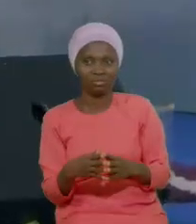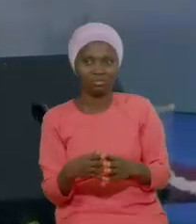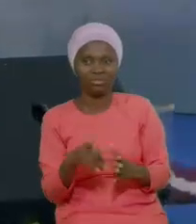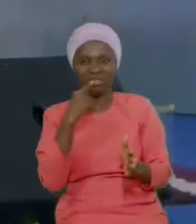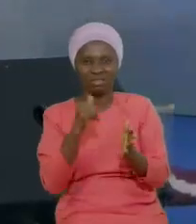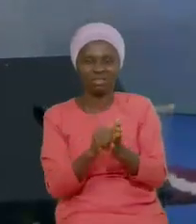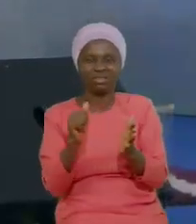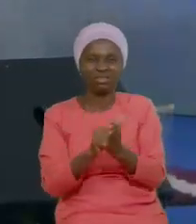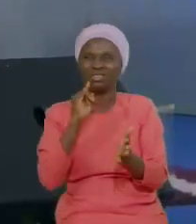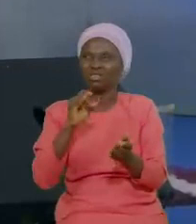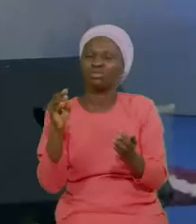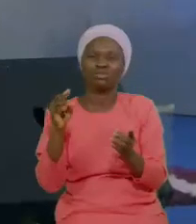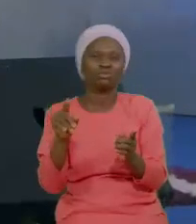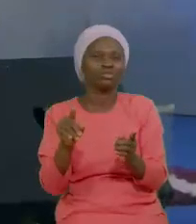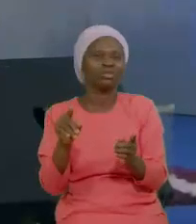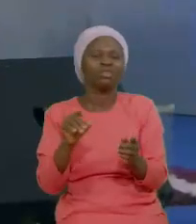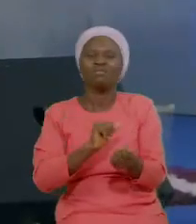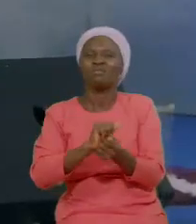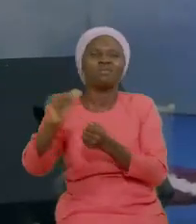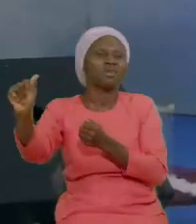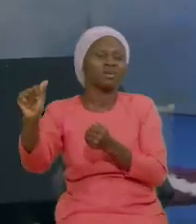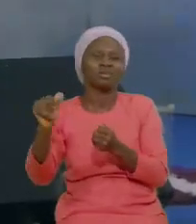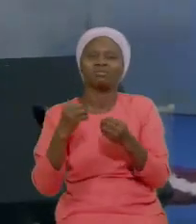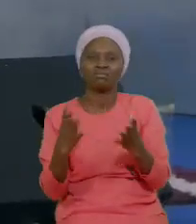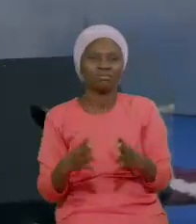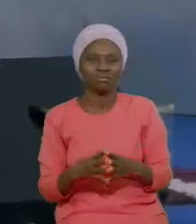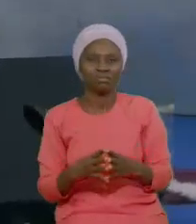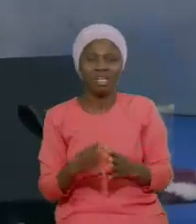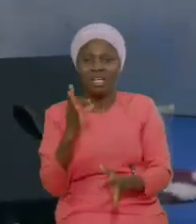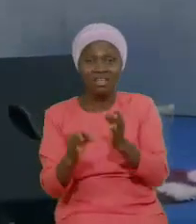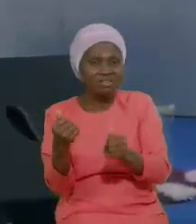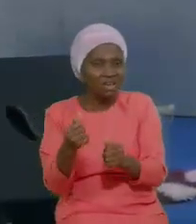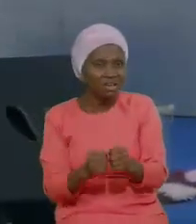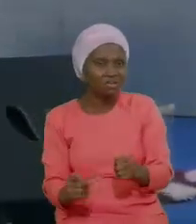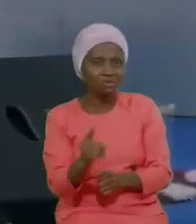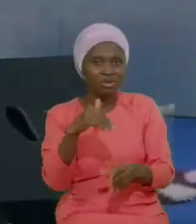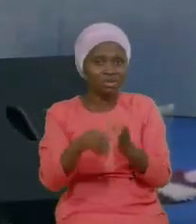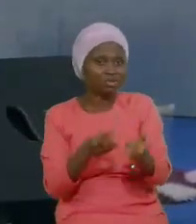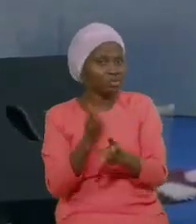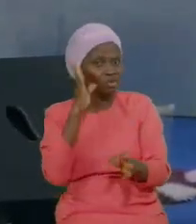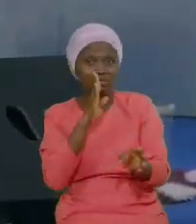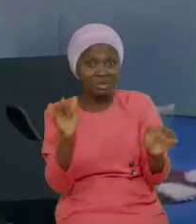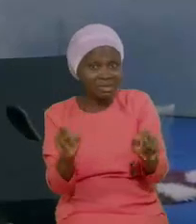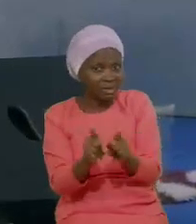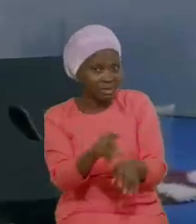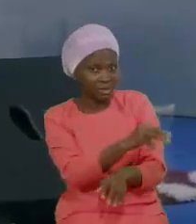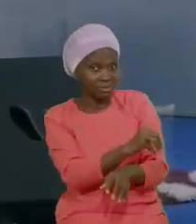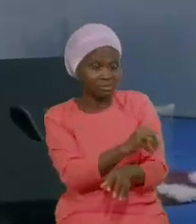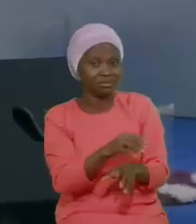too far. If everybody in the world will be like them,